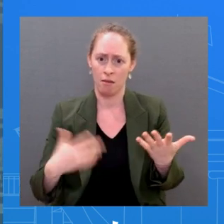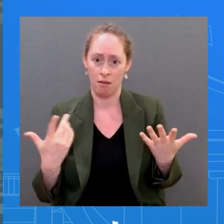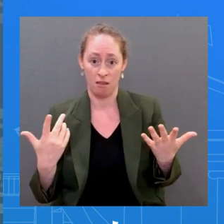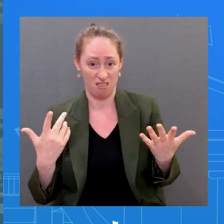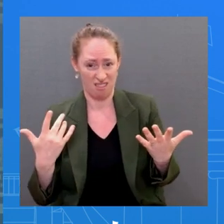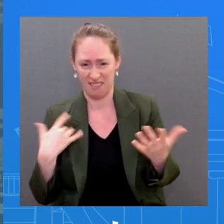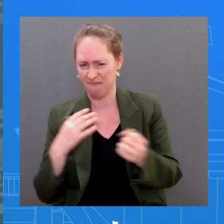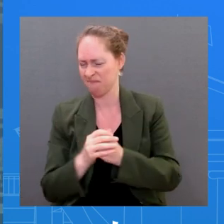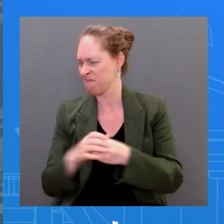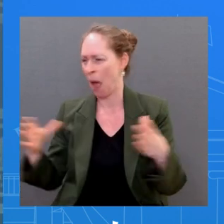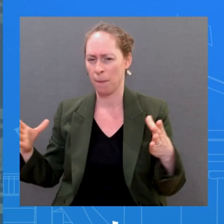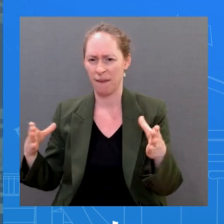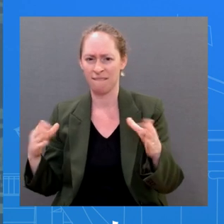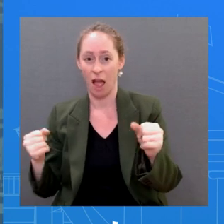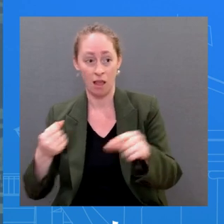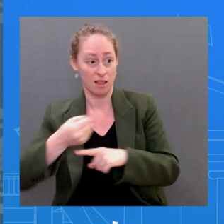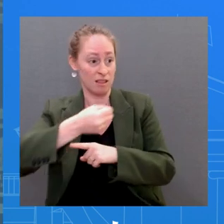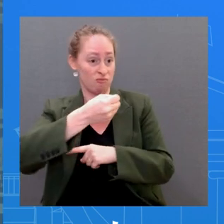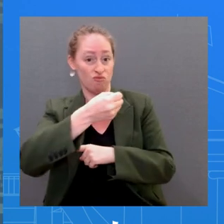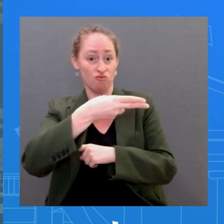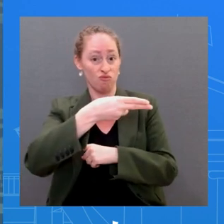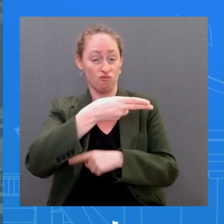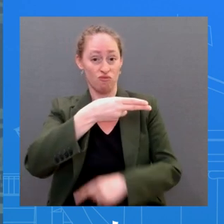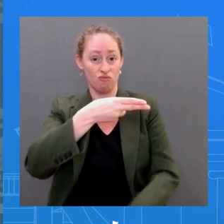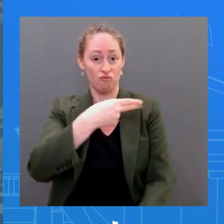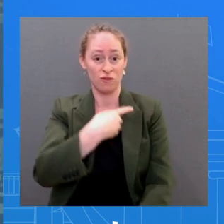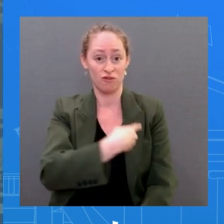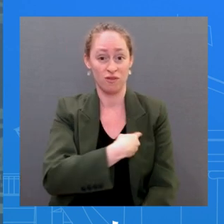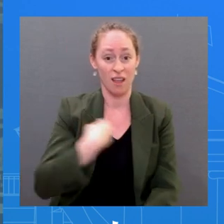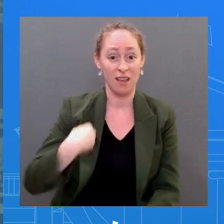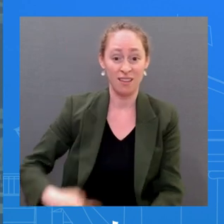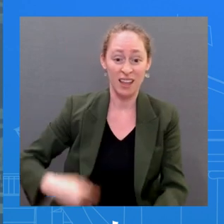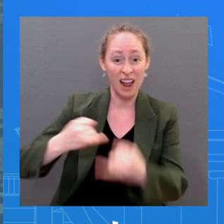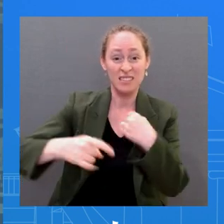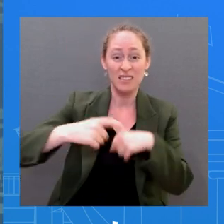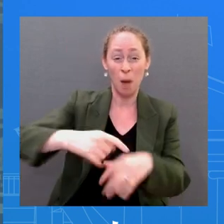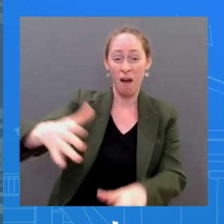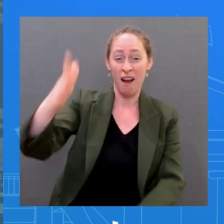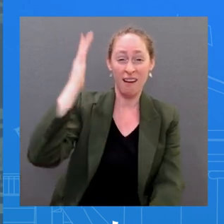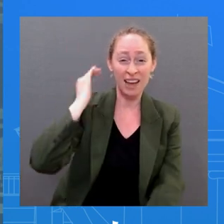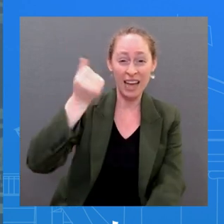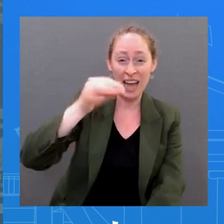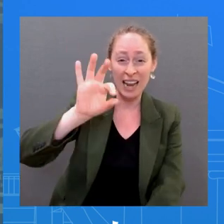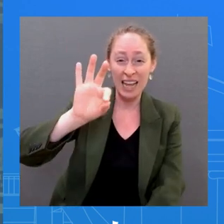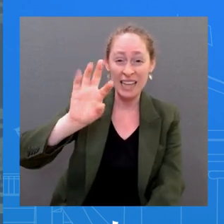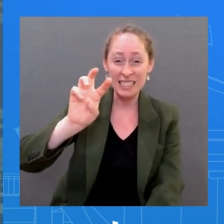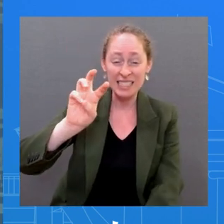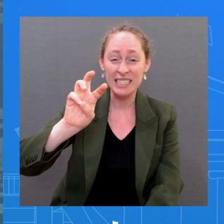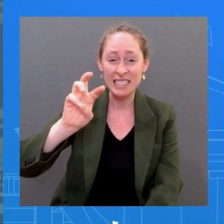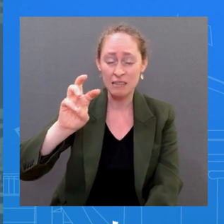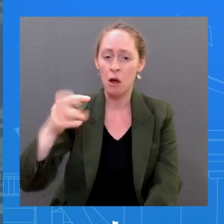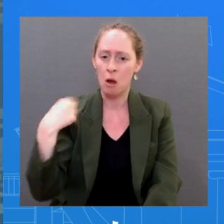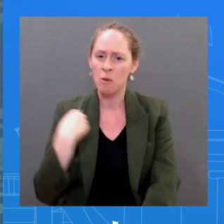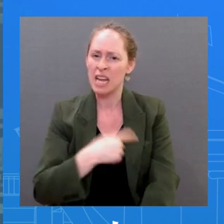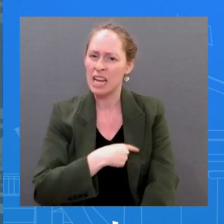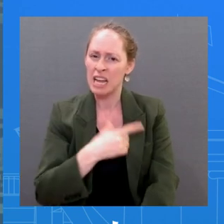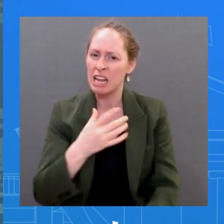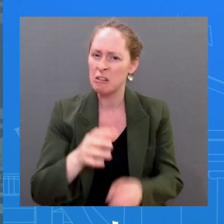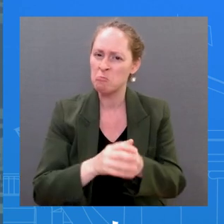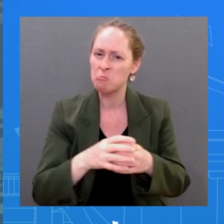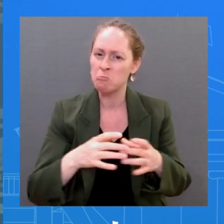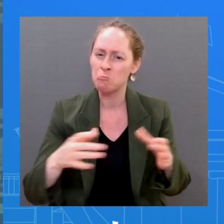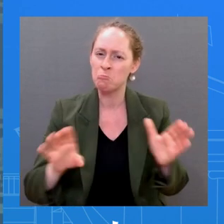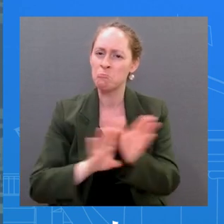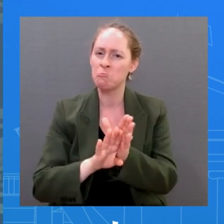are confident that the U.S. can transition from recovery to stable, steady growth and bring down inflation without giving all of